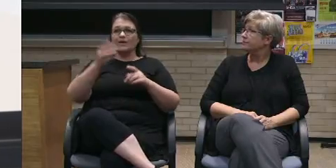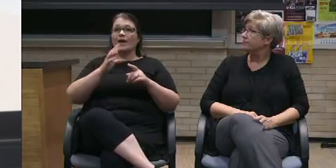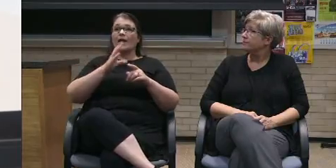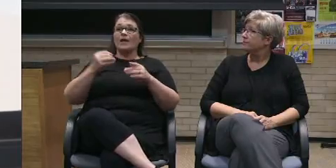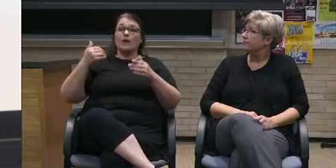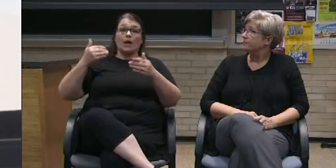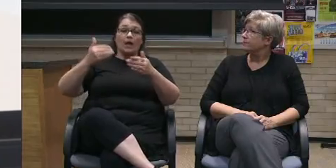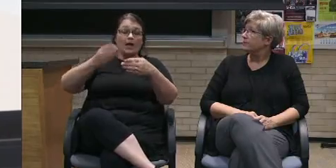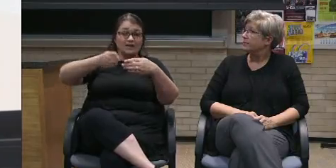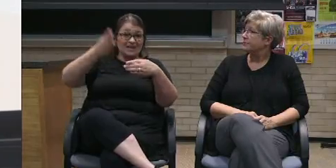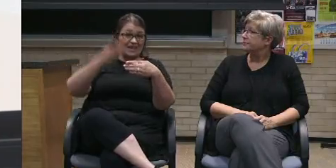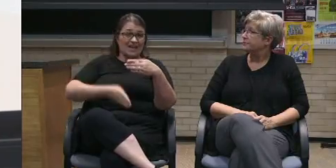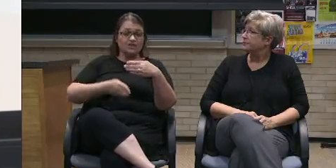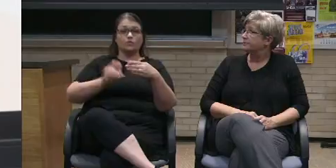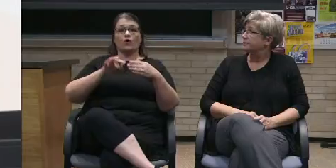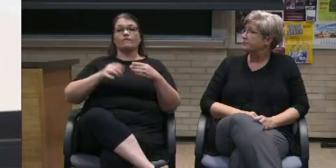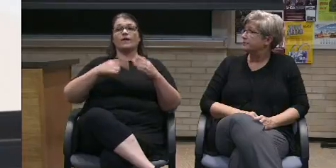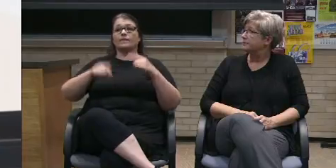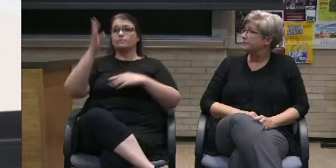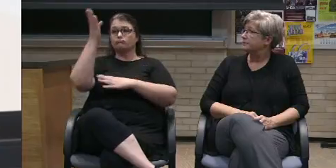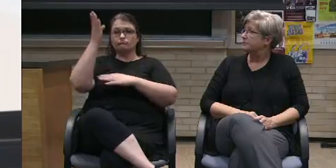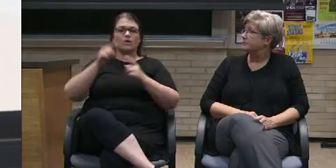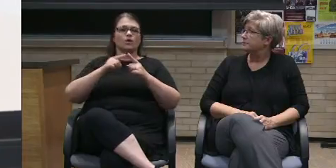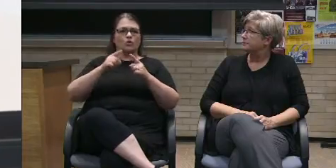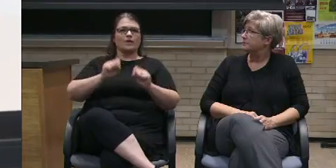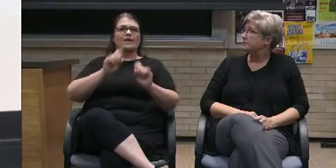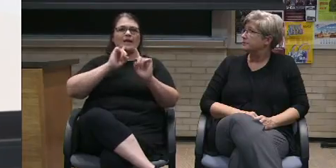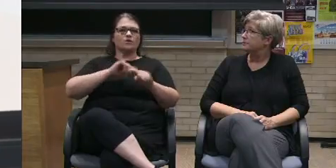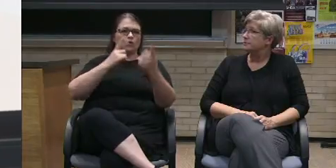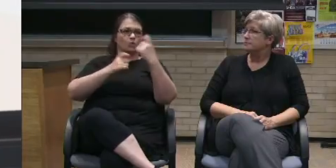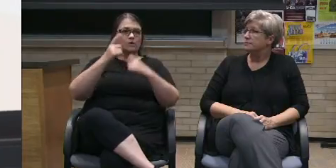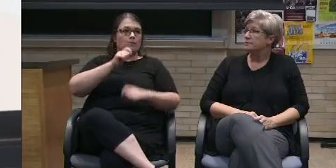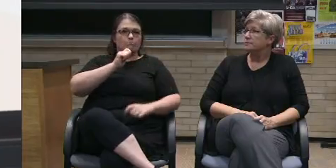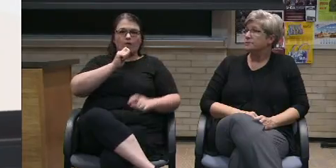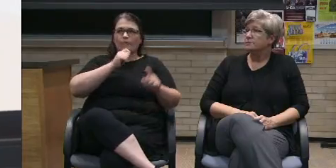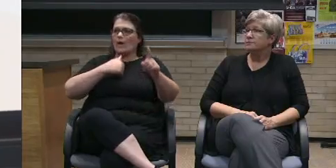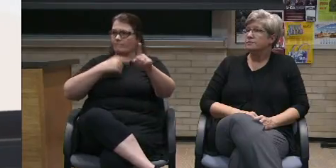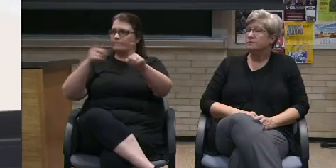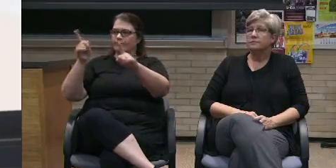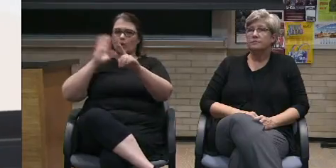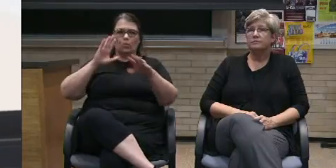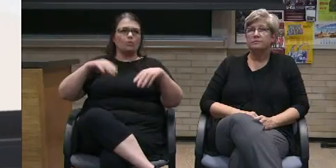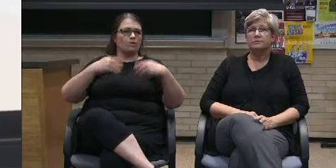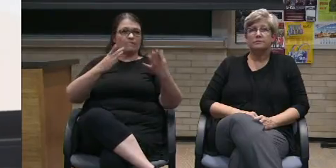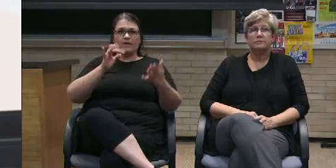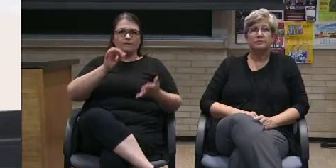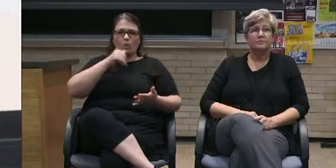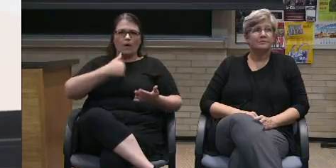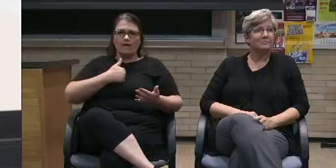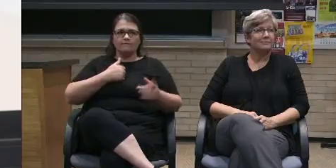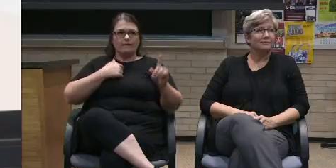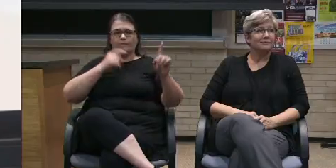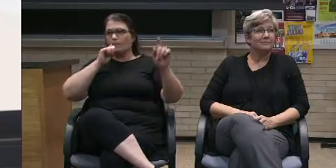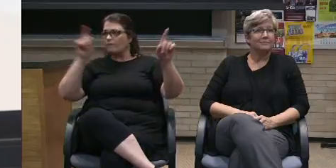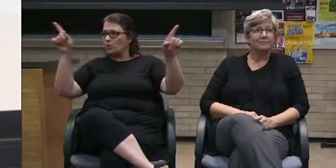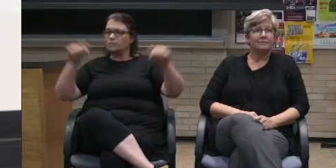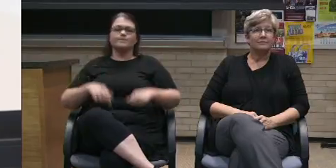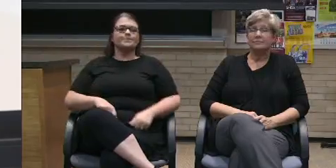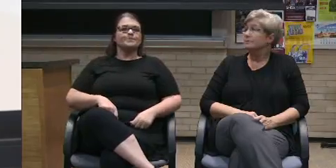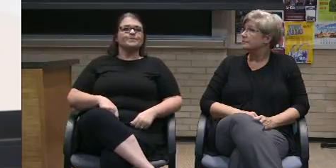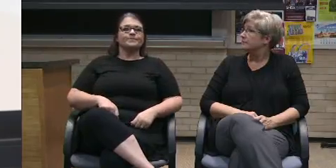the session, he'll be answering questions. Don't forget to use your microphones. If you do, we'll remind you again. So anyway,